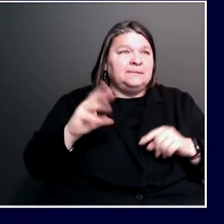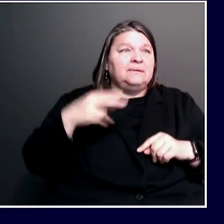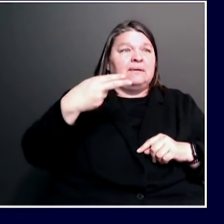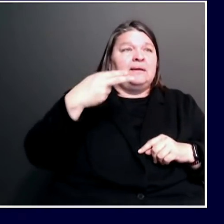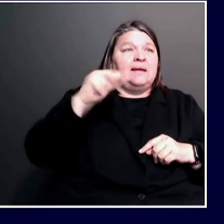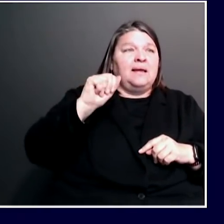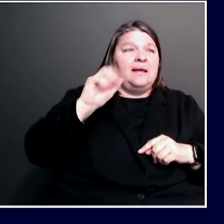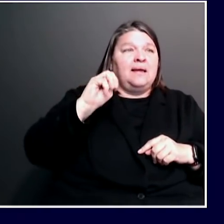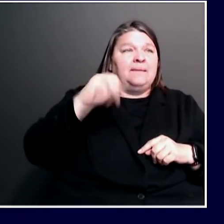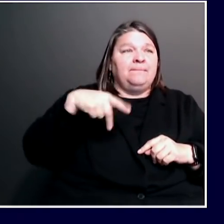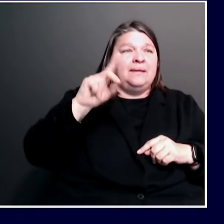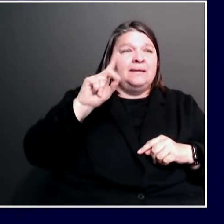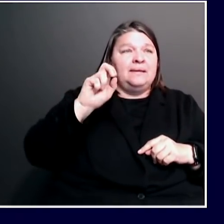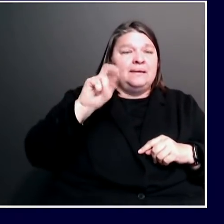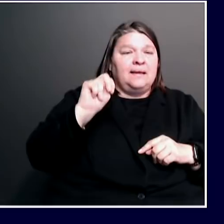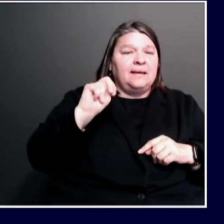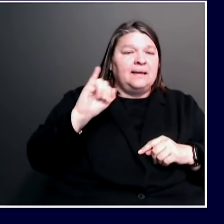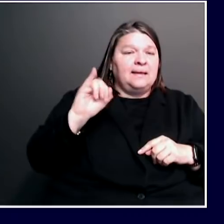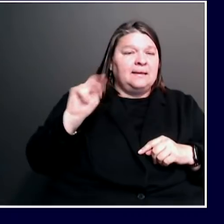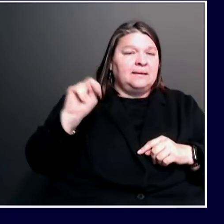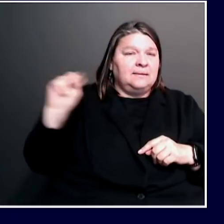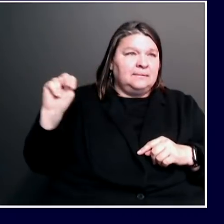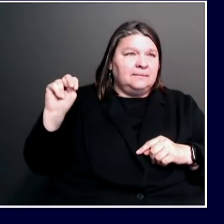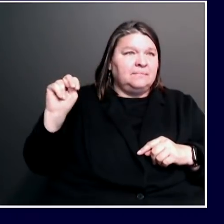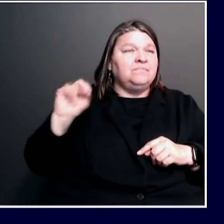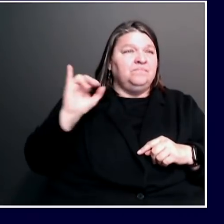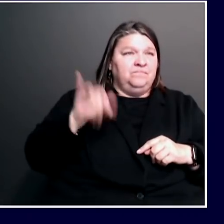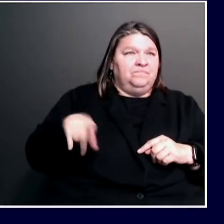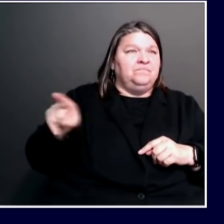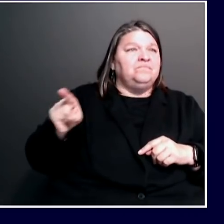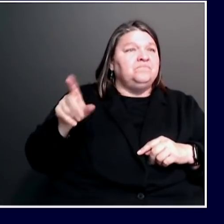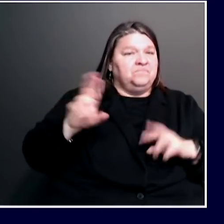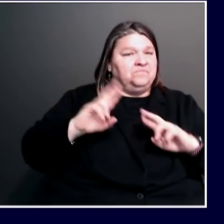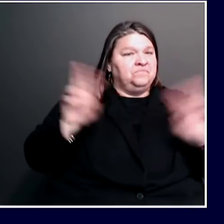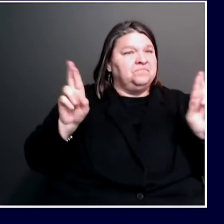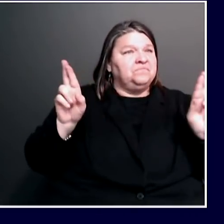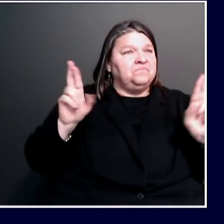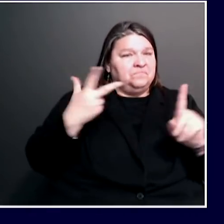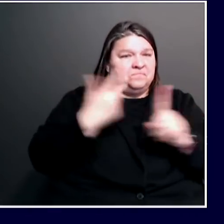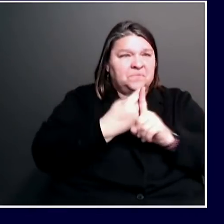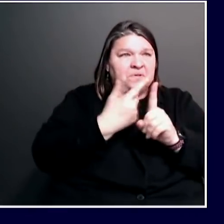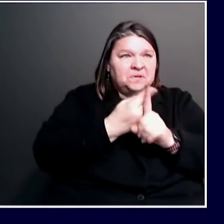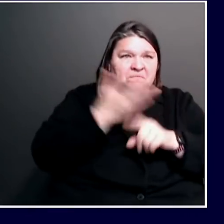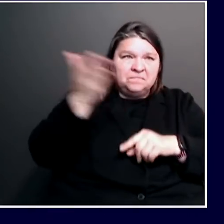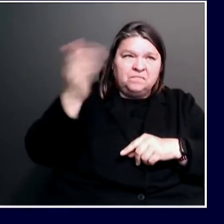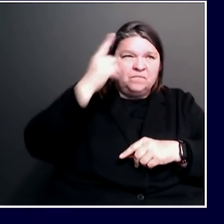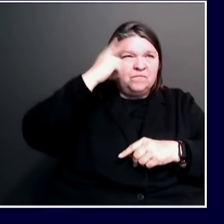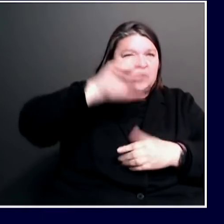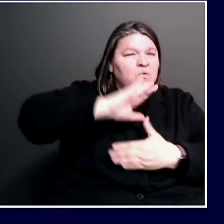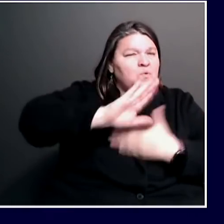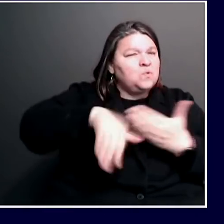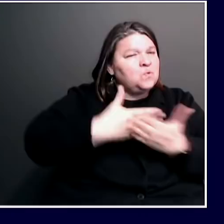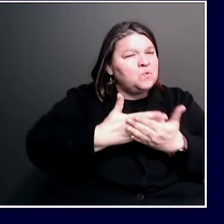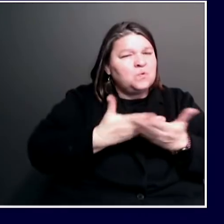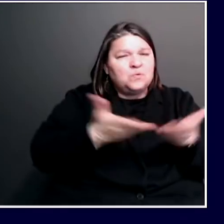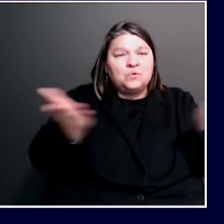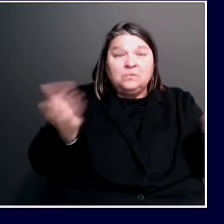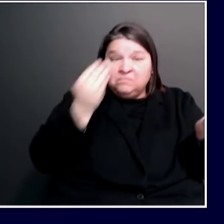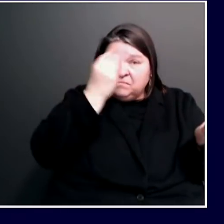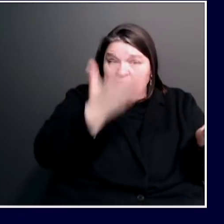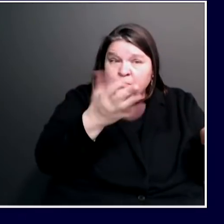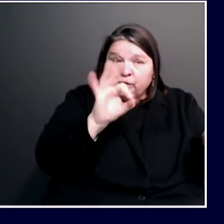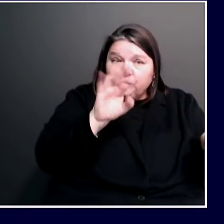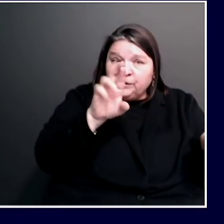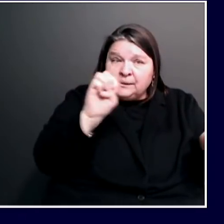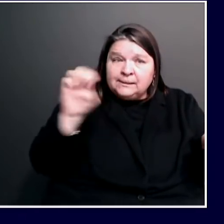Road. All of these clinics vaccines are available free of charge at all of these clinics, and walk-ins